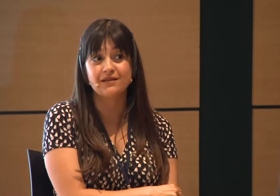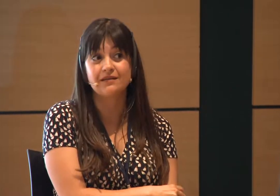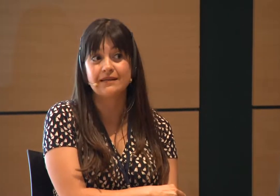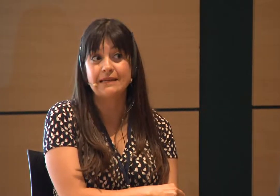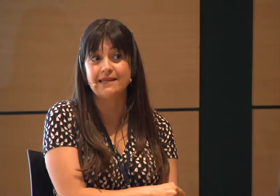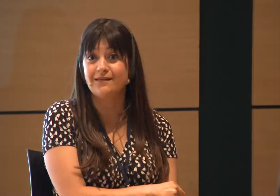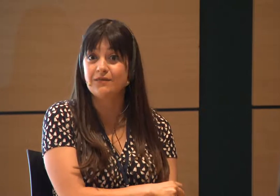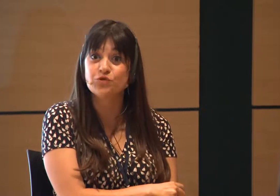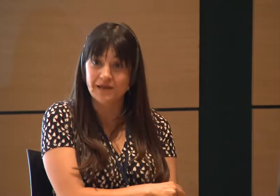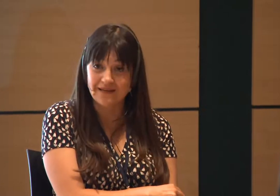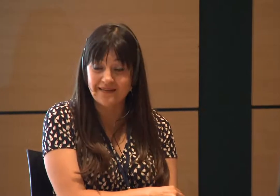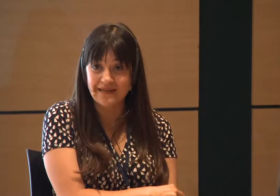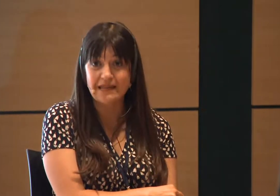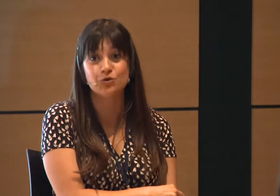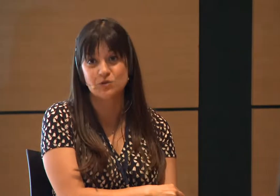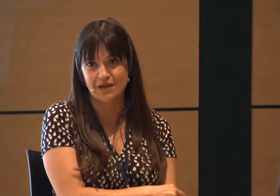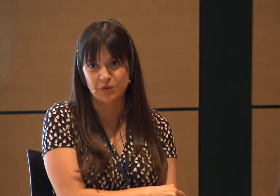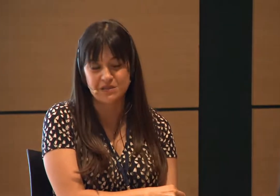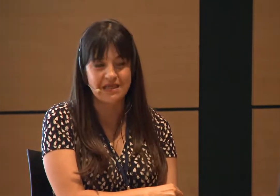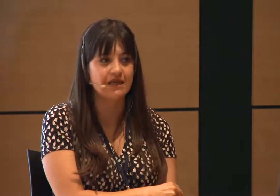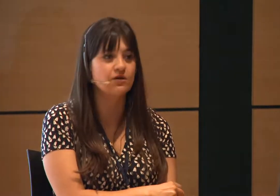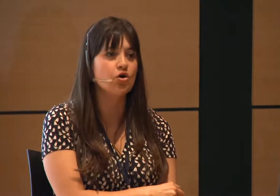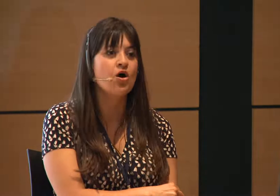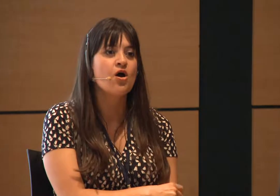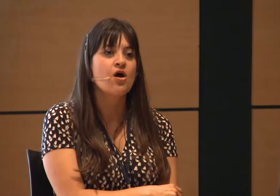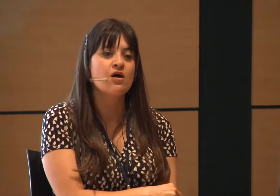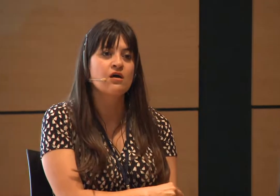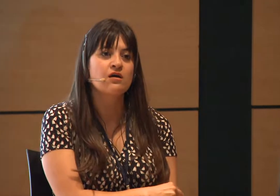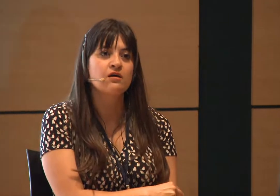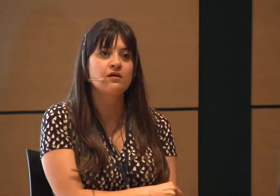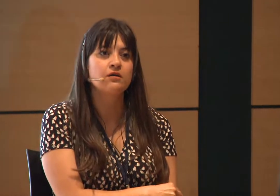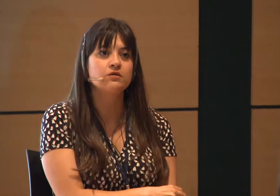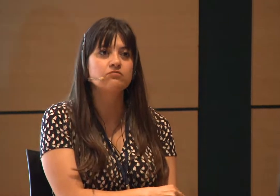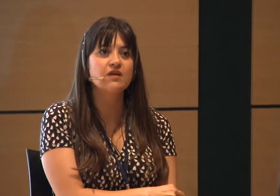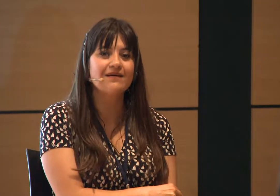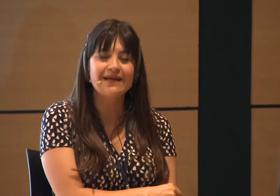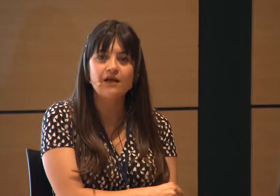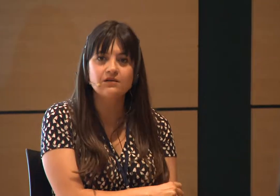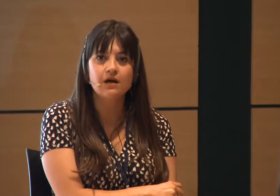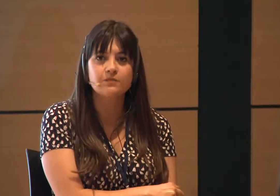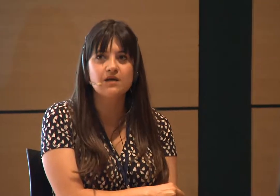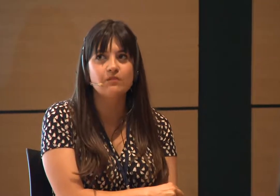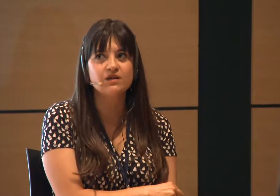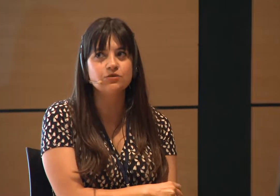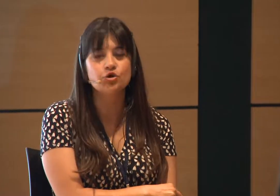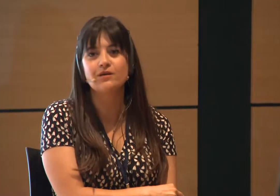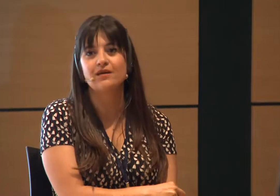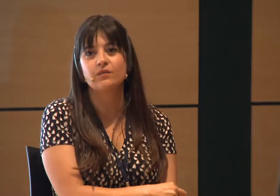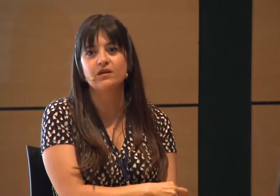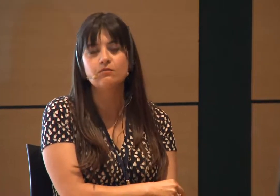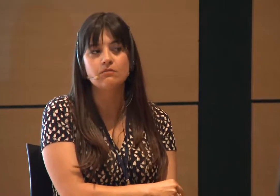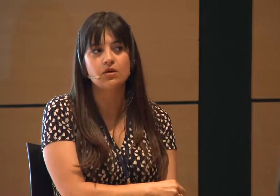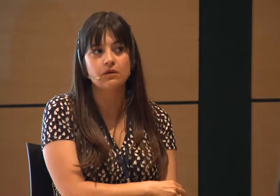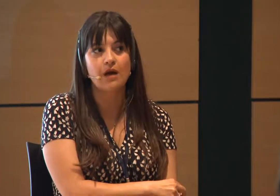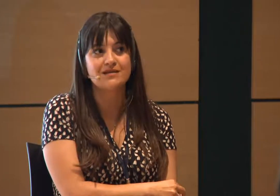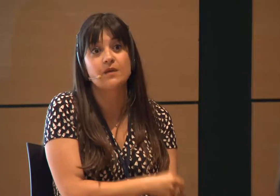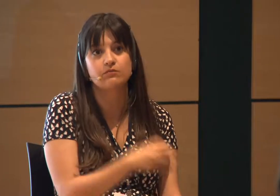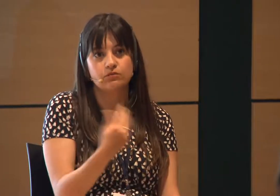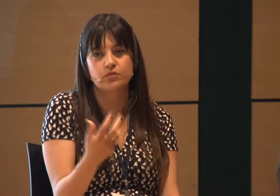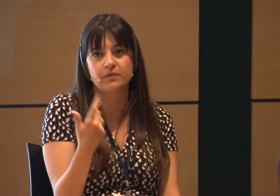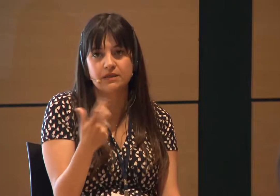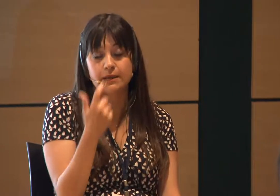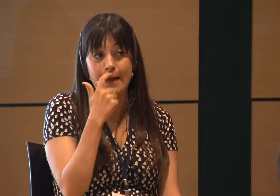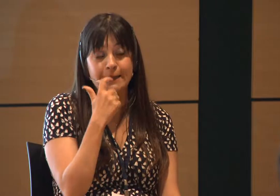language that we use um and correct our language we should be more